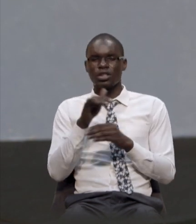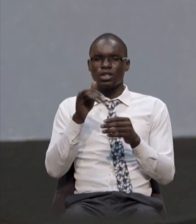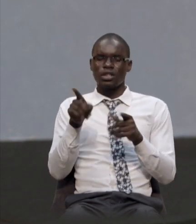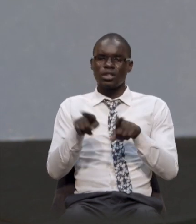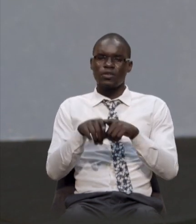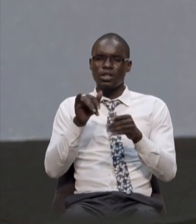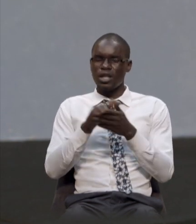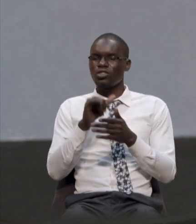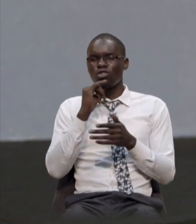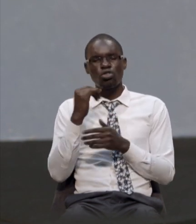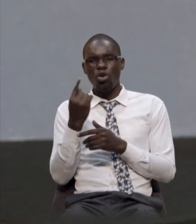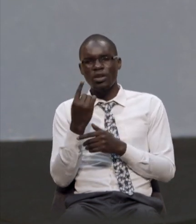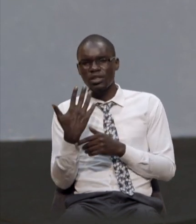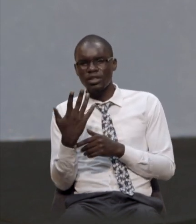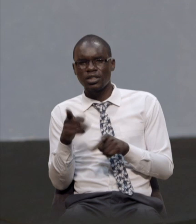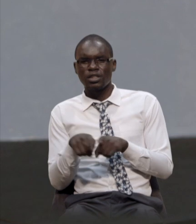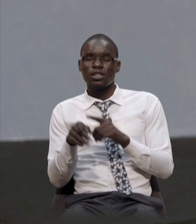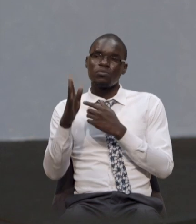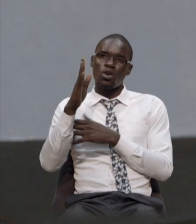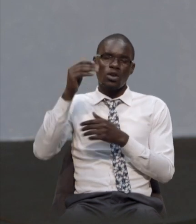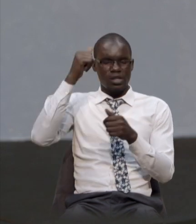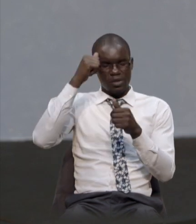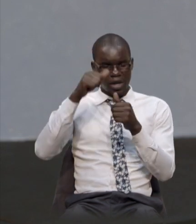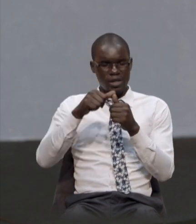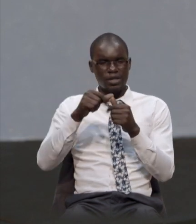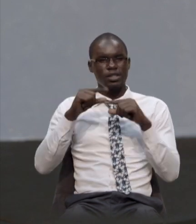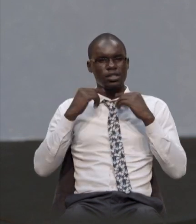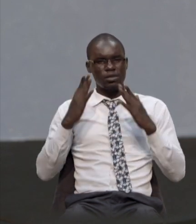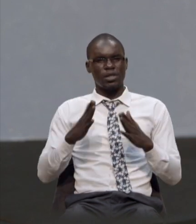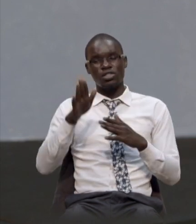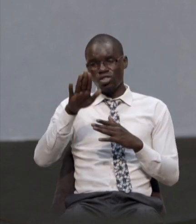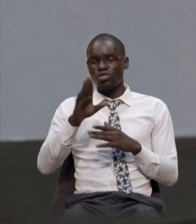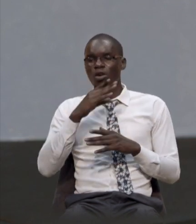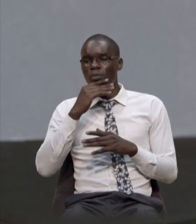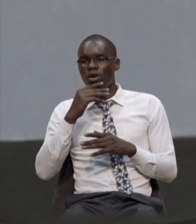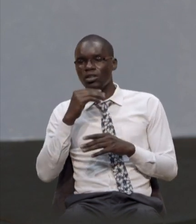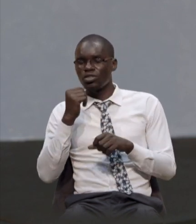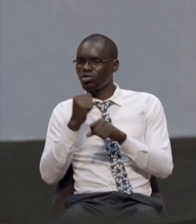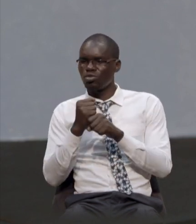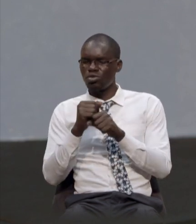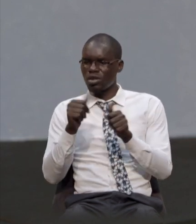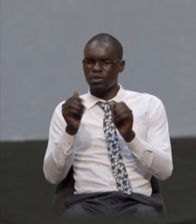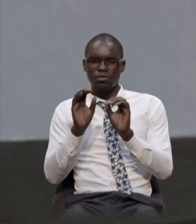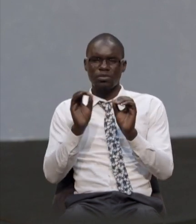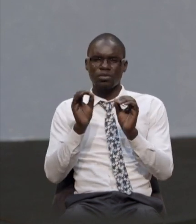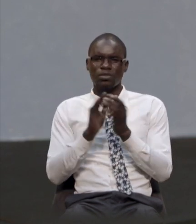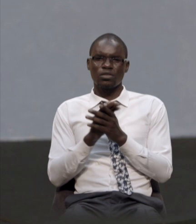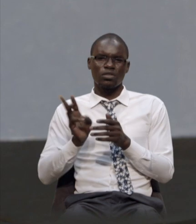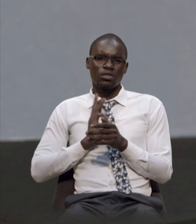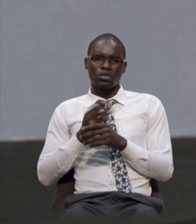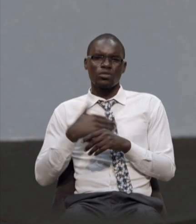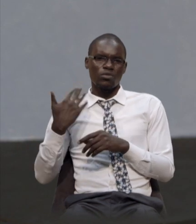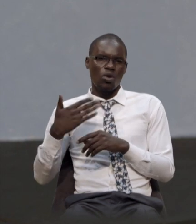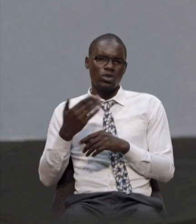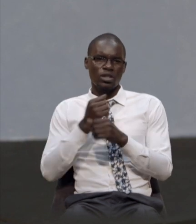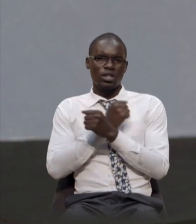not the only thing. And God even reminded Priest Eli that your boys are not doing it fine. And we are always loved